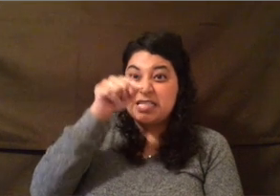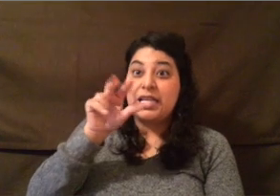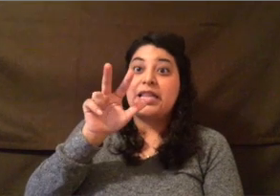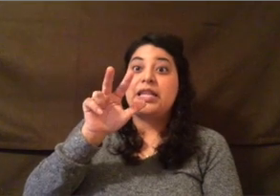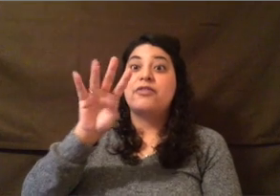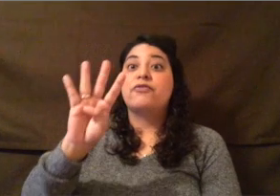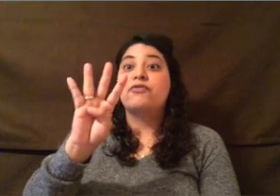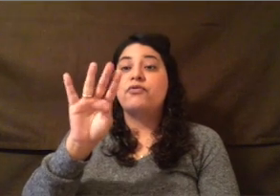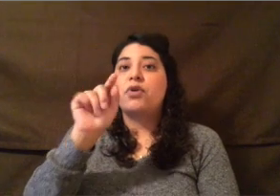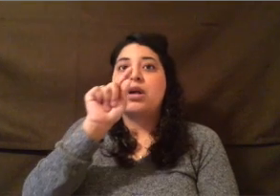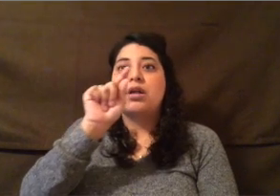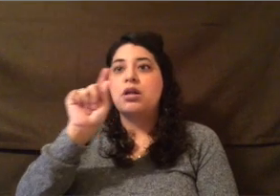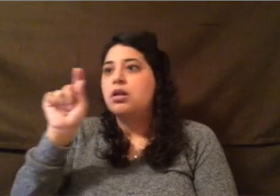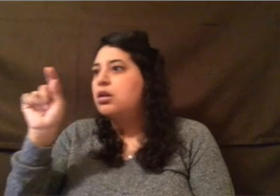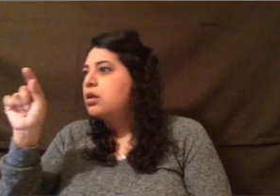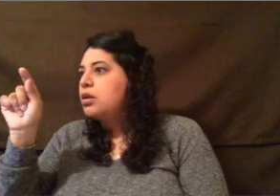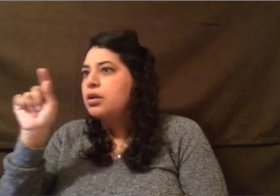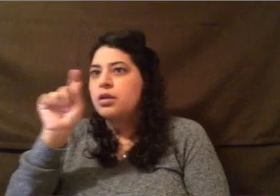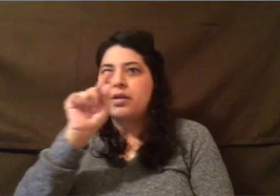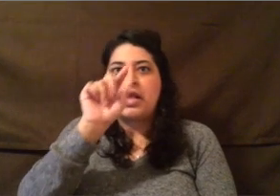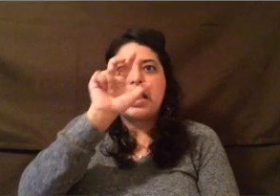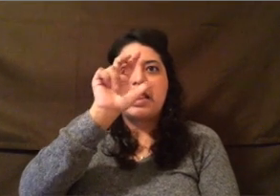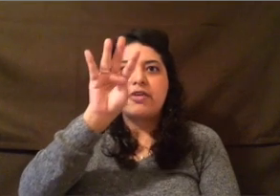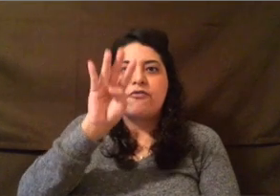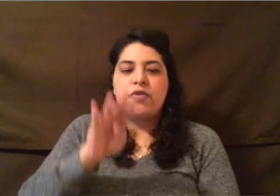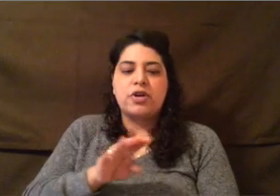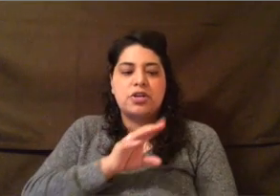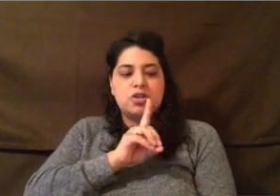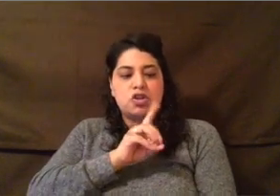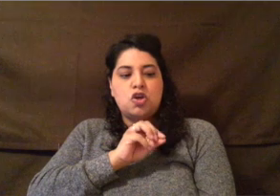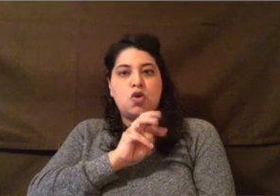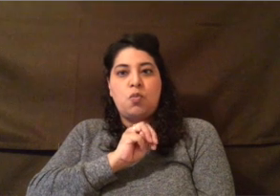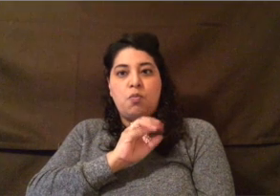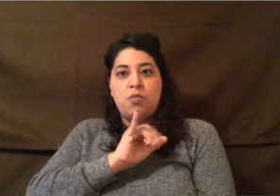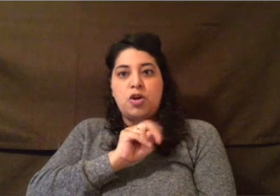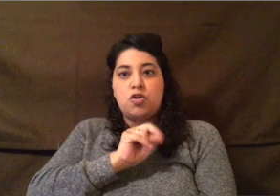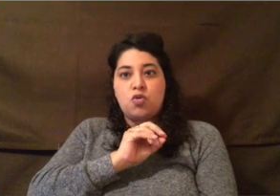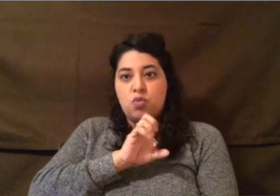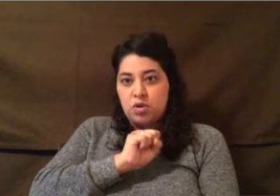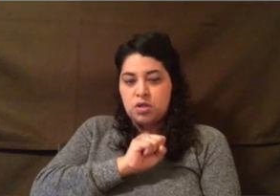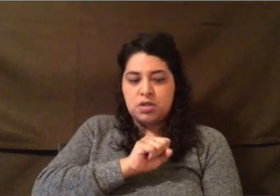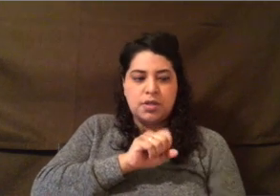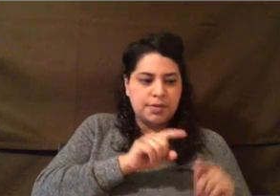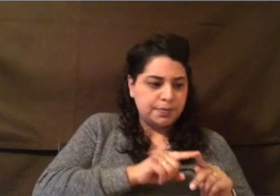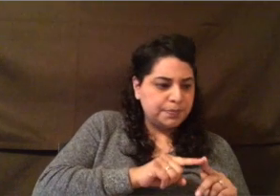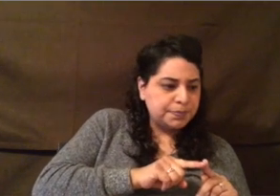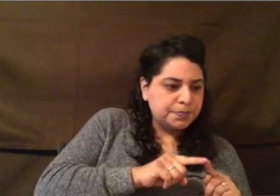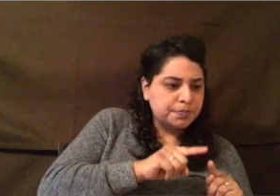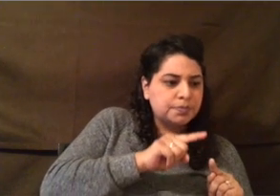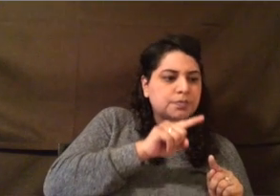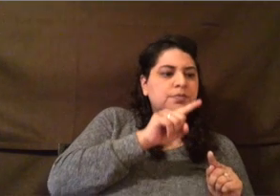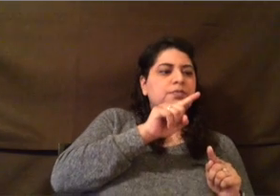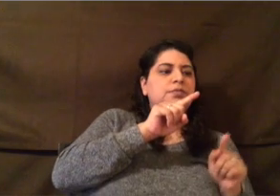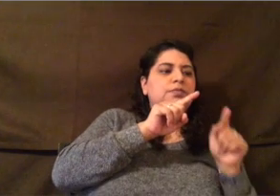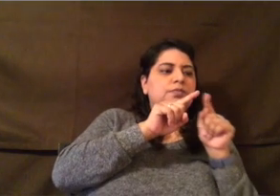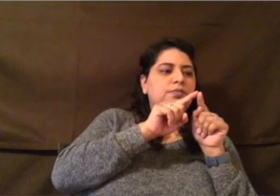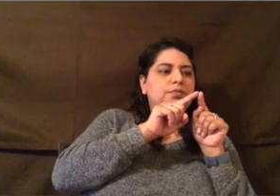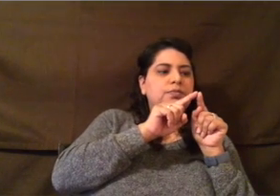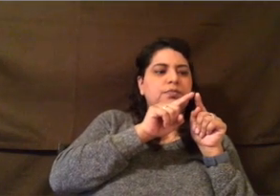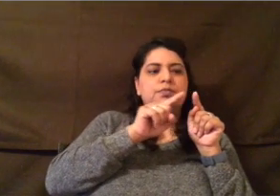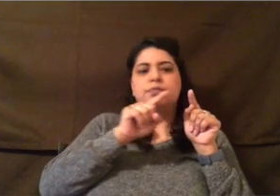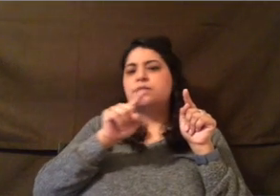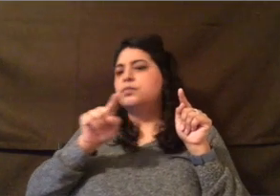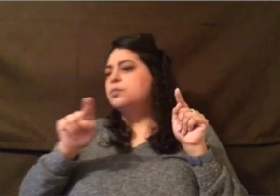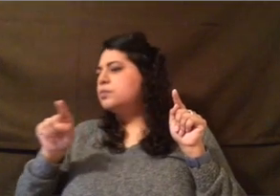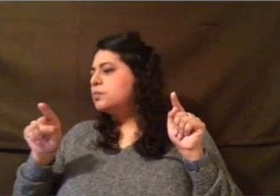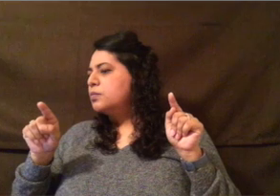34. Now over to dominoes. I'm going to travel all the way up my bar. Okay, lands perfectly on a line,